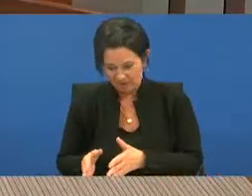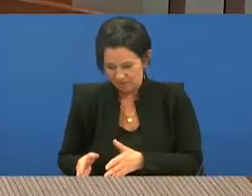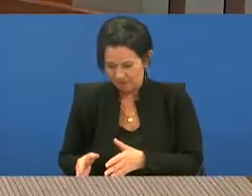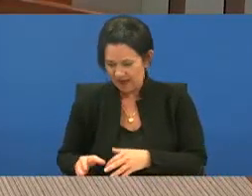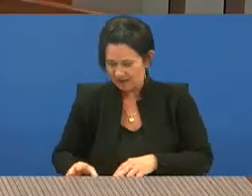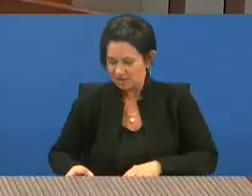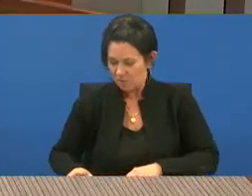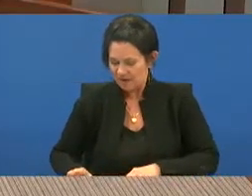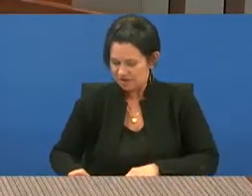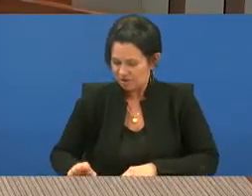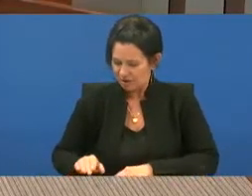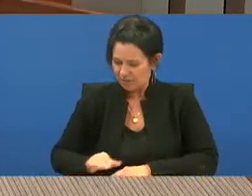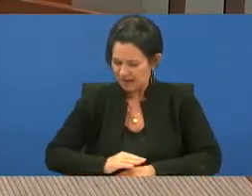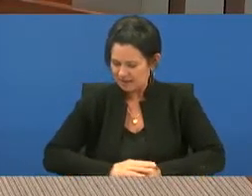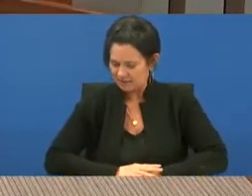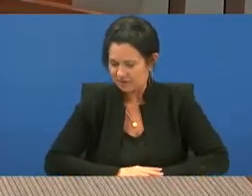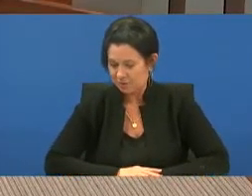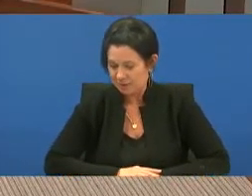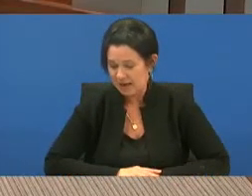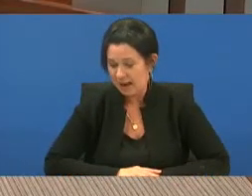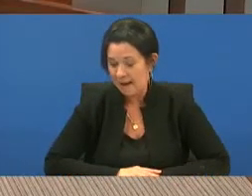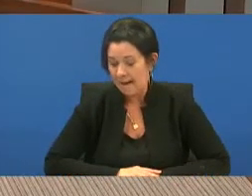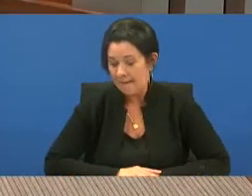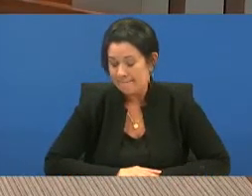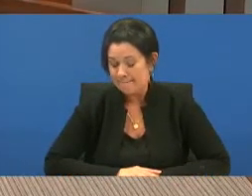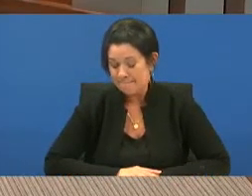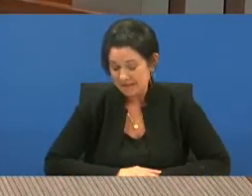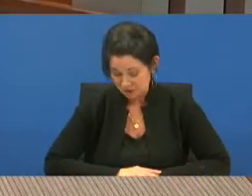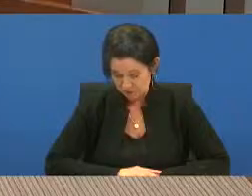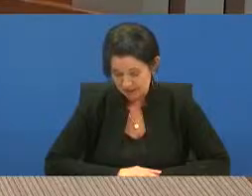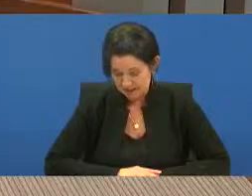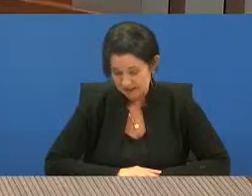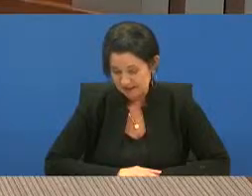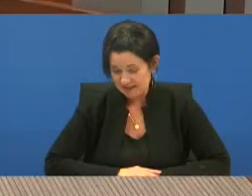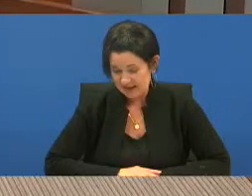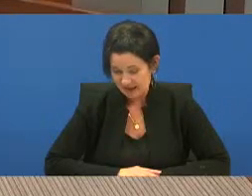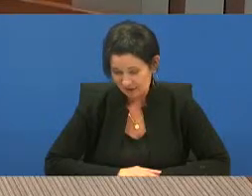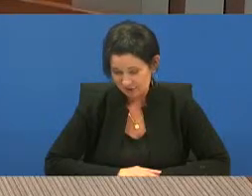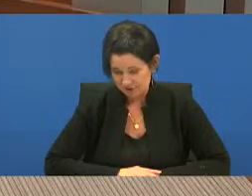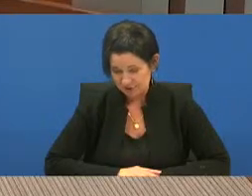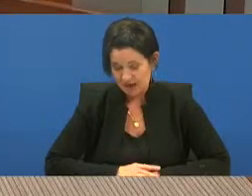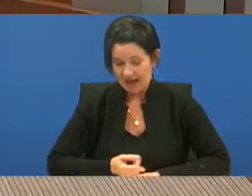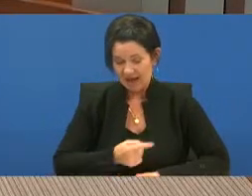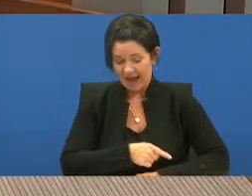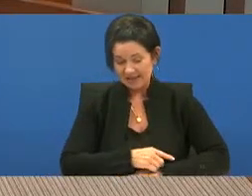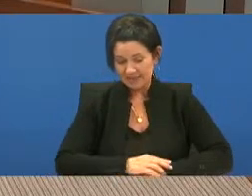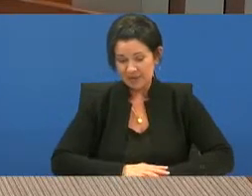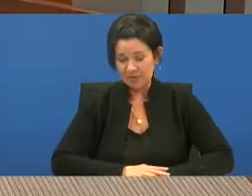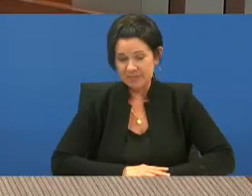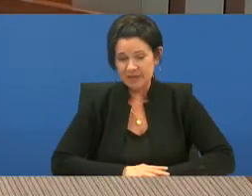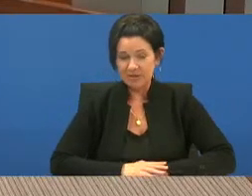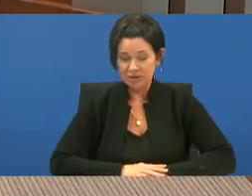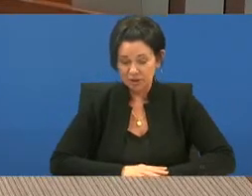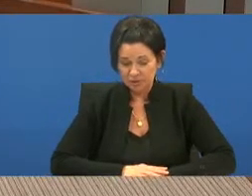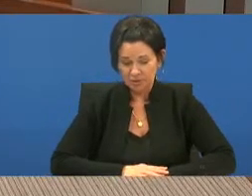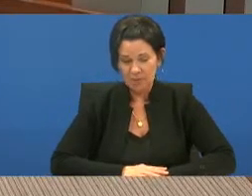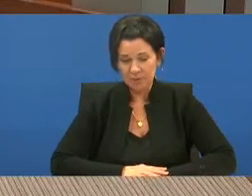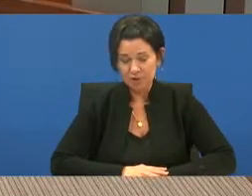by Councilman Dunn Jr. Any opposed? Motion carries. Oh, this is contingent on grants and contracts